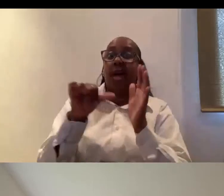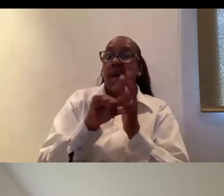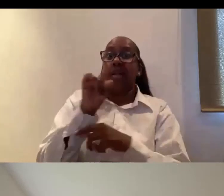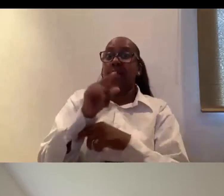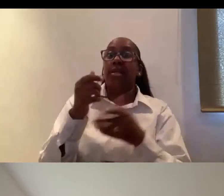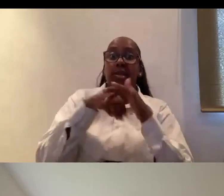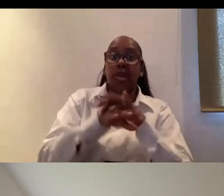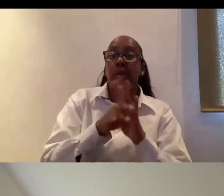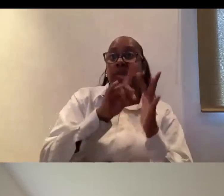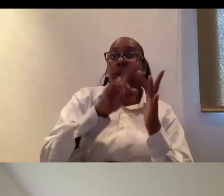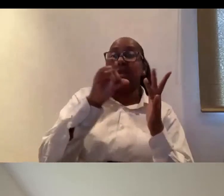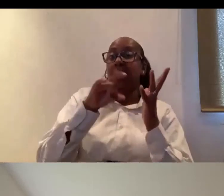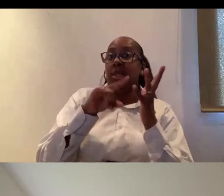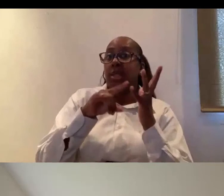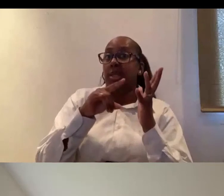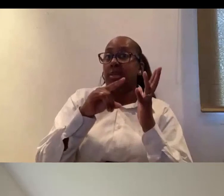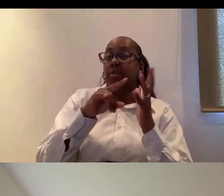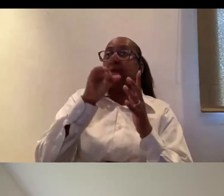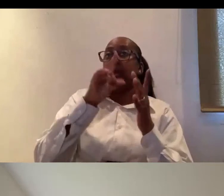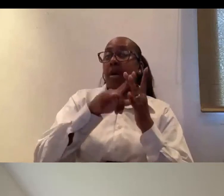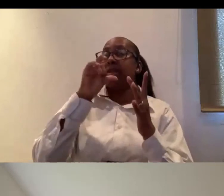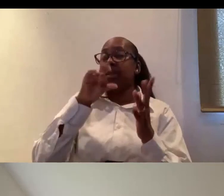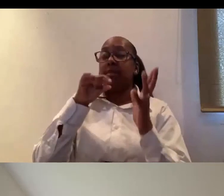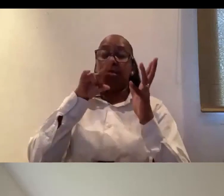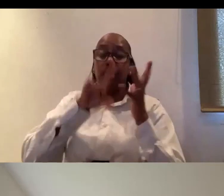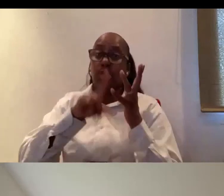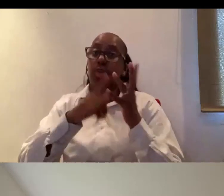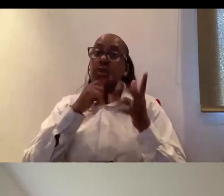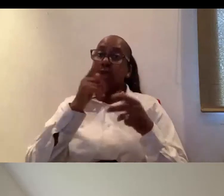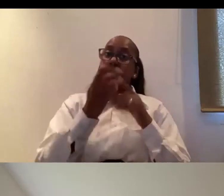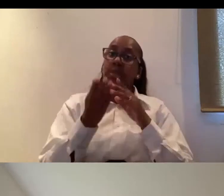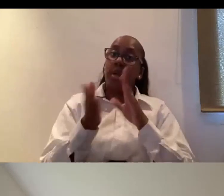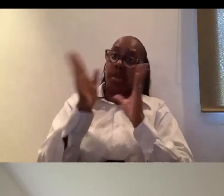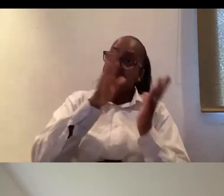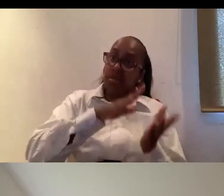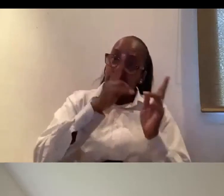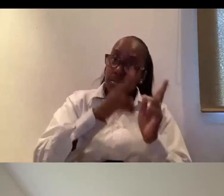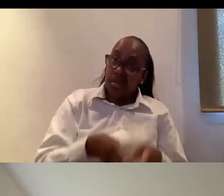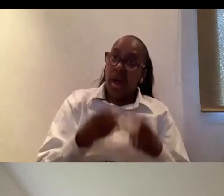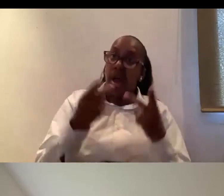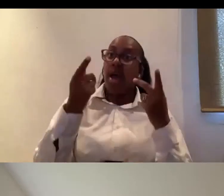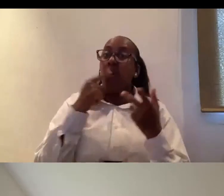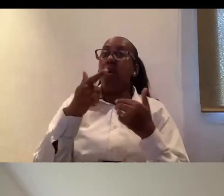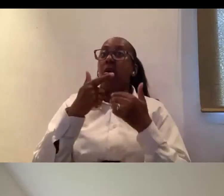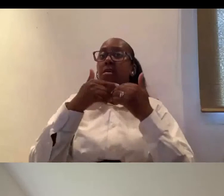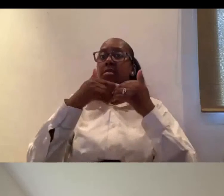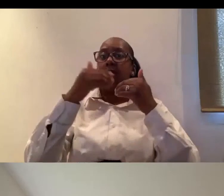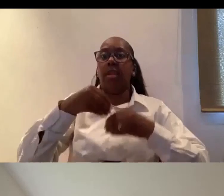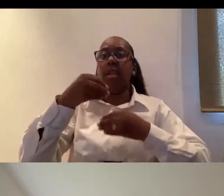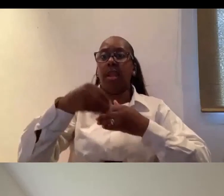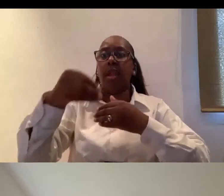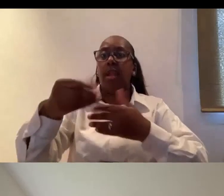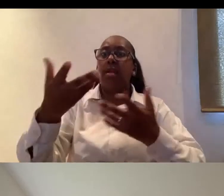to intensive care, sometimes passing away, or suffering with this long COVID, so symptoms of COVID-19 for